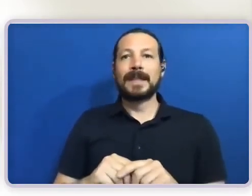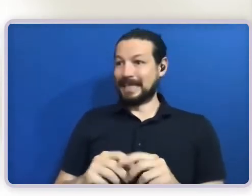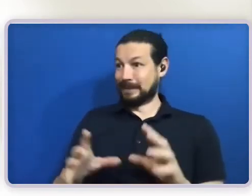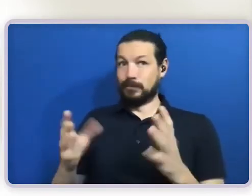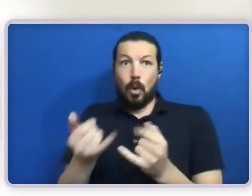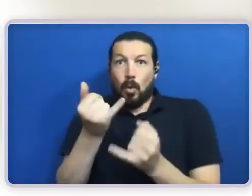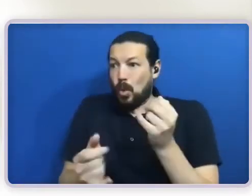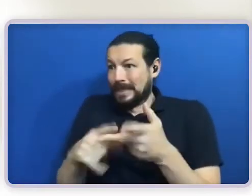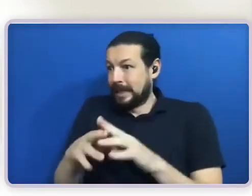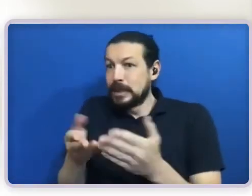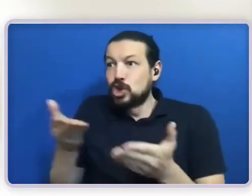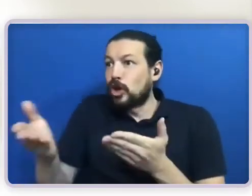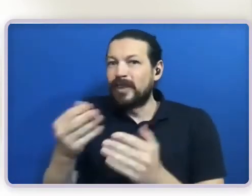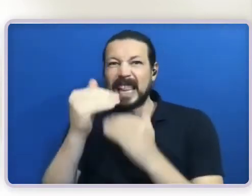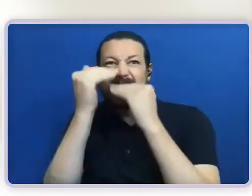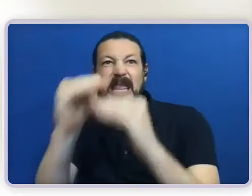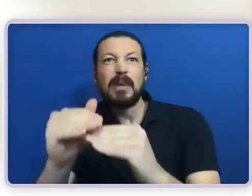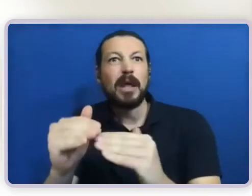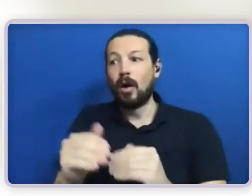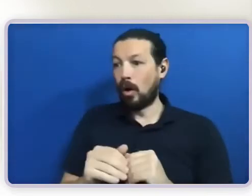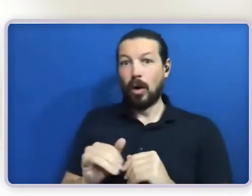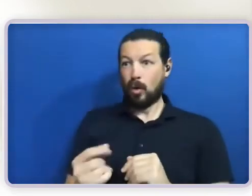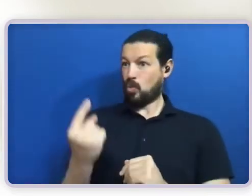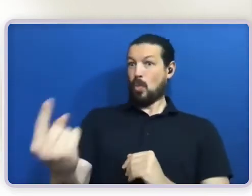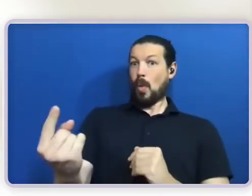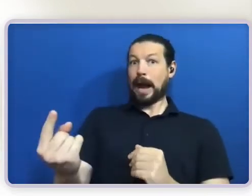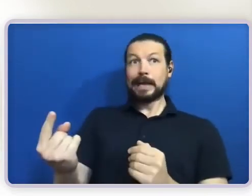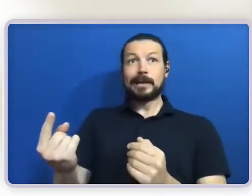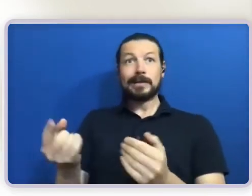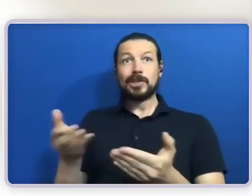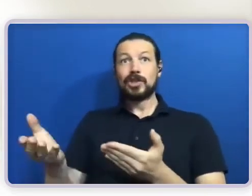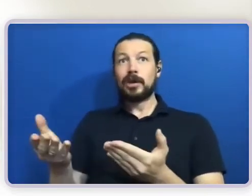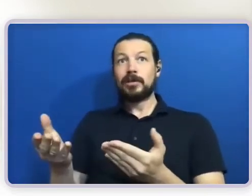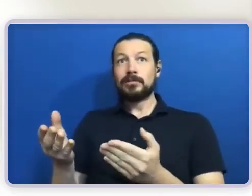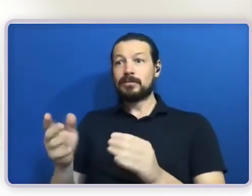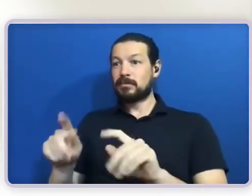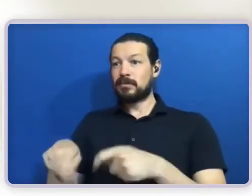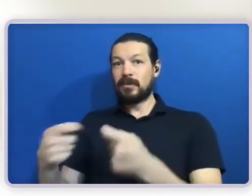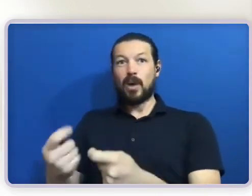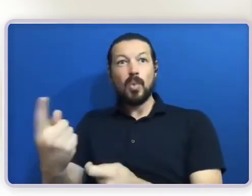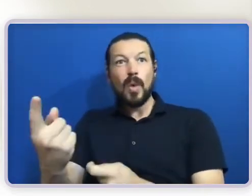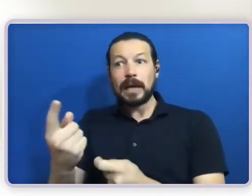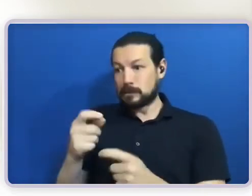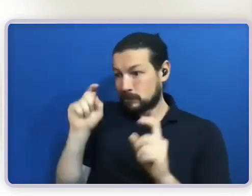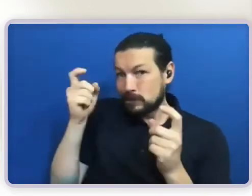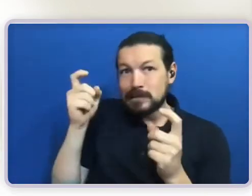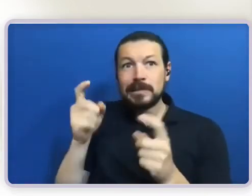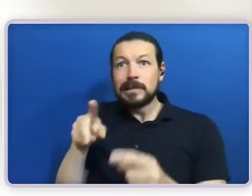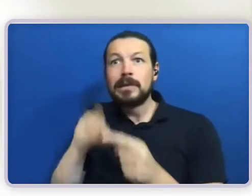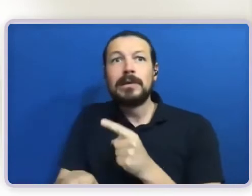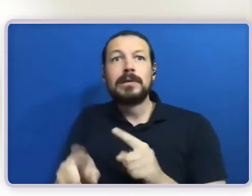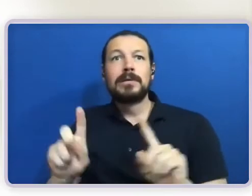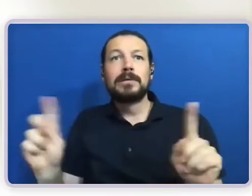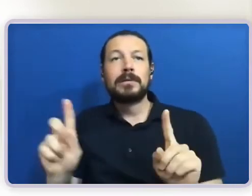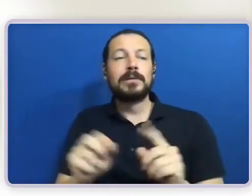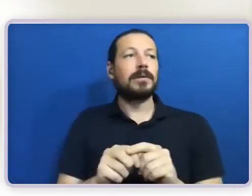your area or there's actually only one service provider. You might be worried about employment or